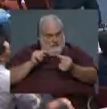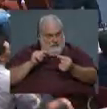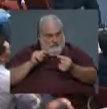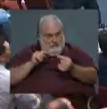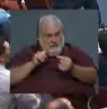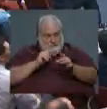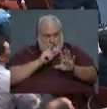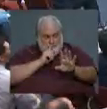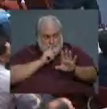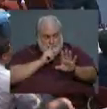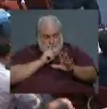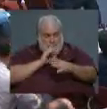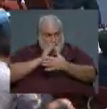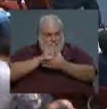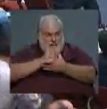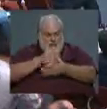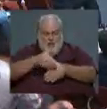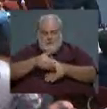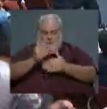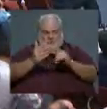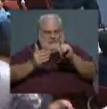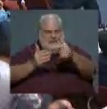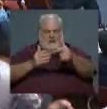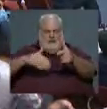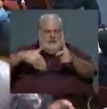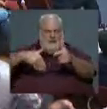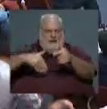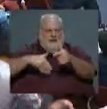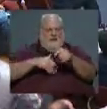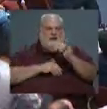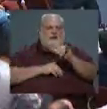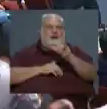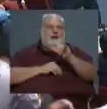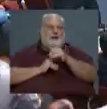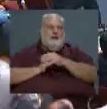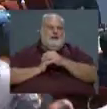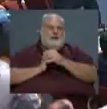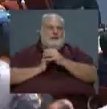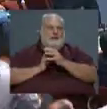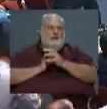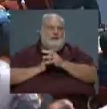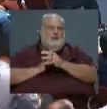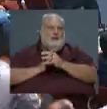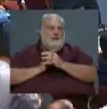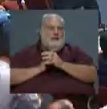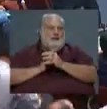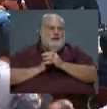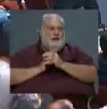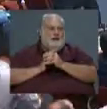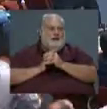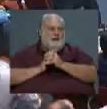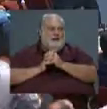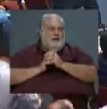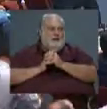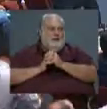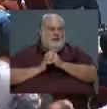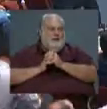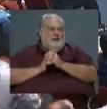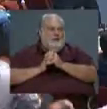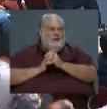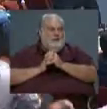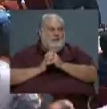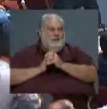for that one? No, there was no motion or second yet. Okay, there's a motion and a second. All in favor of the passage